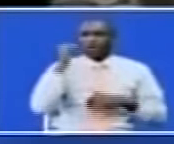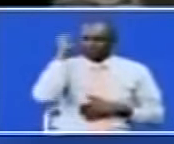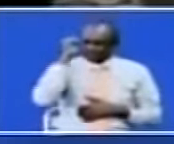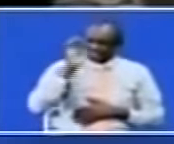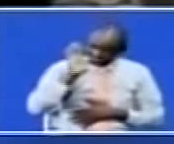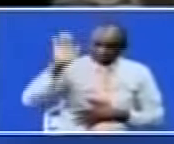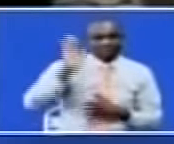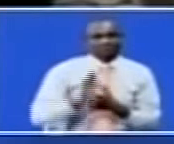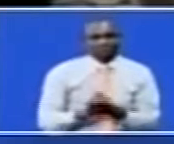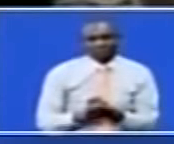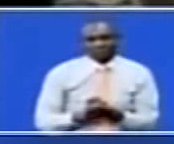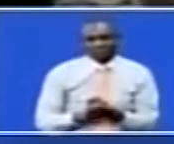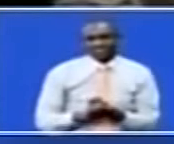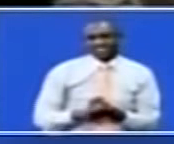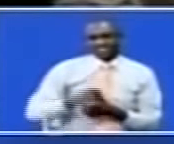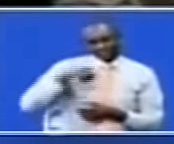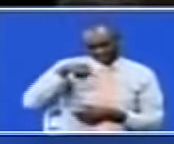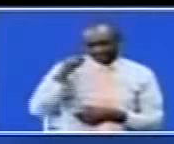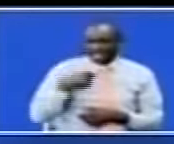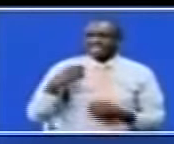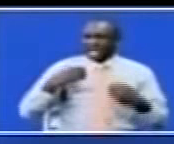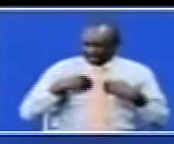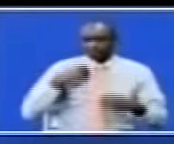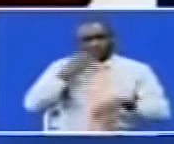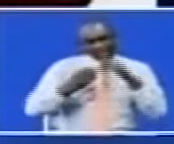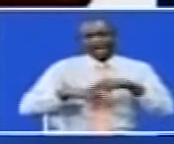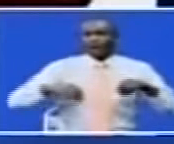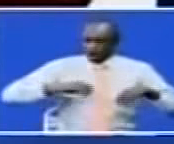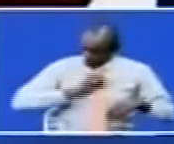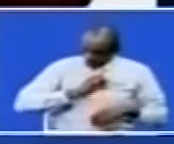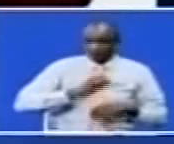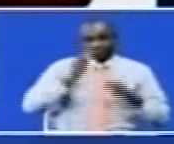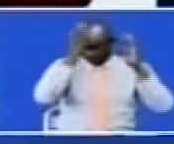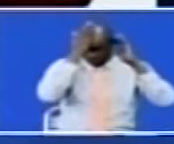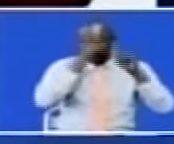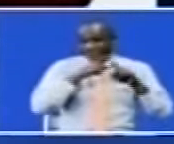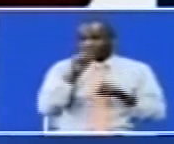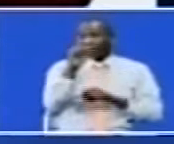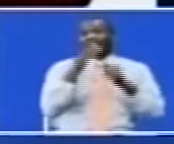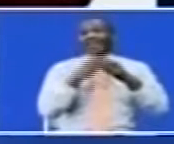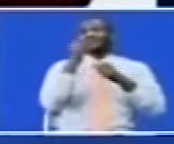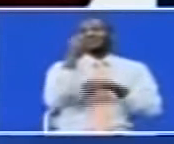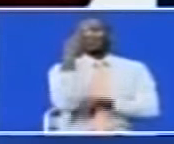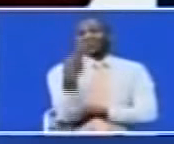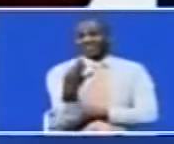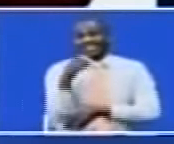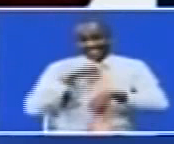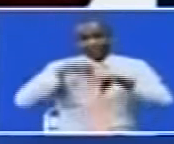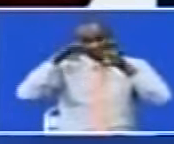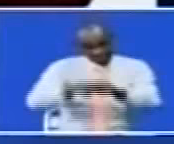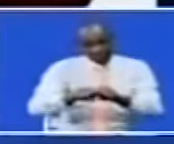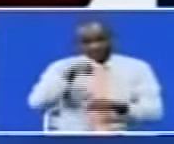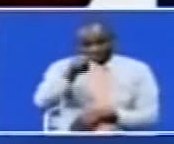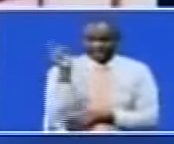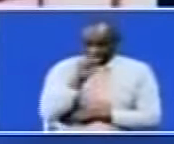today said we have brought our own bishop. March 5th, 1973, 2 years after taking over the See